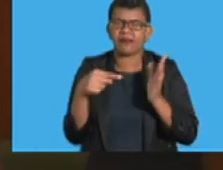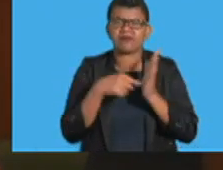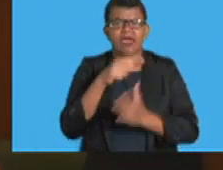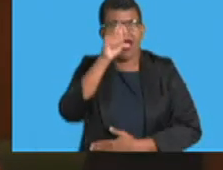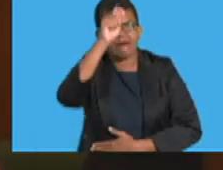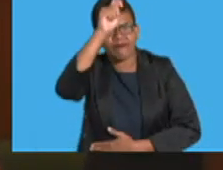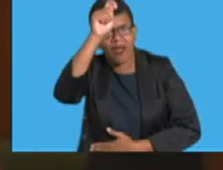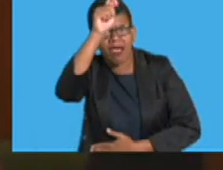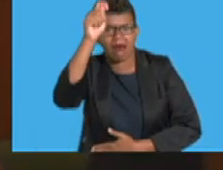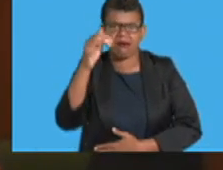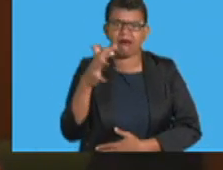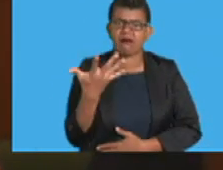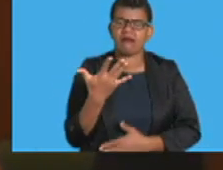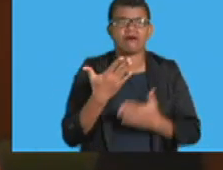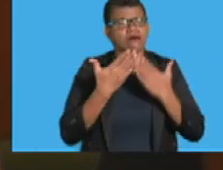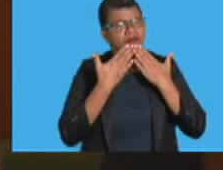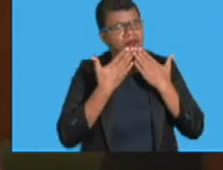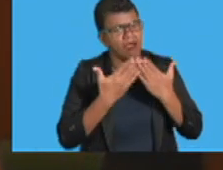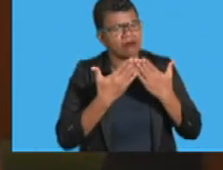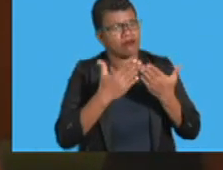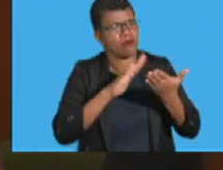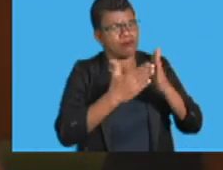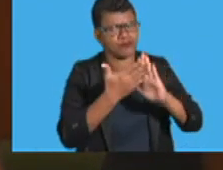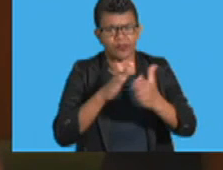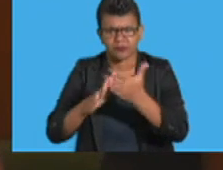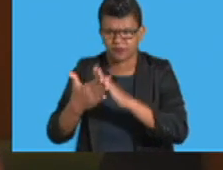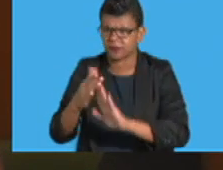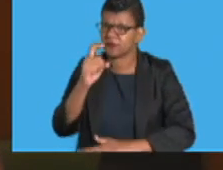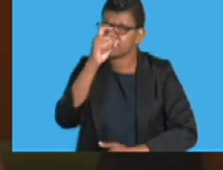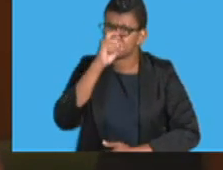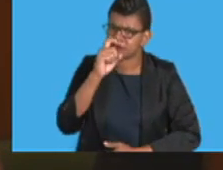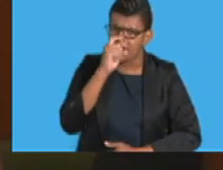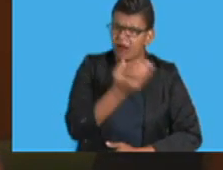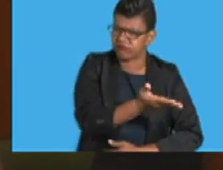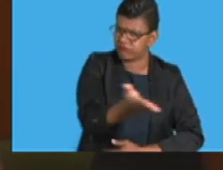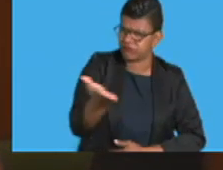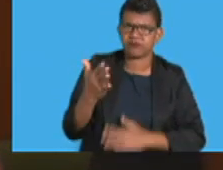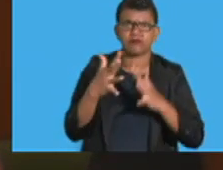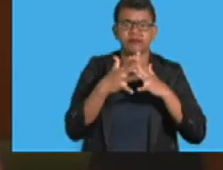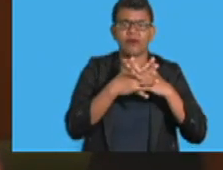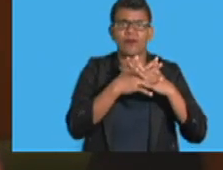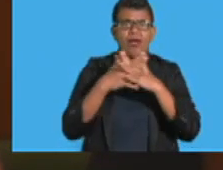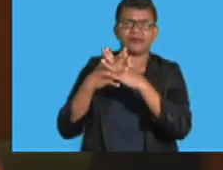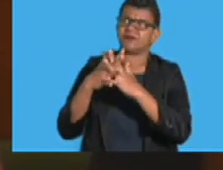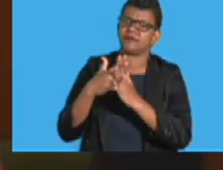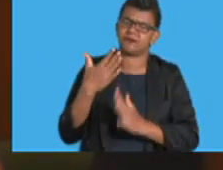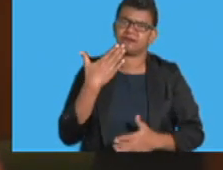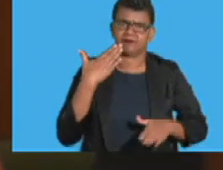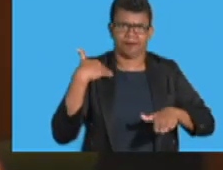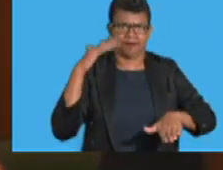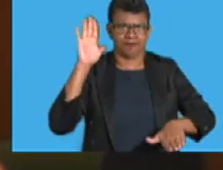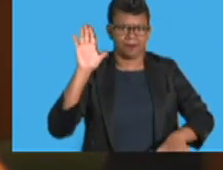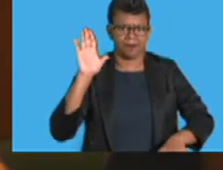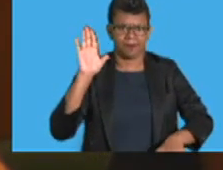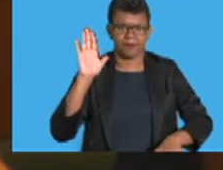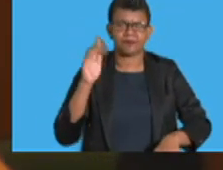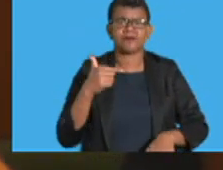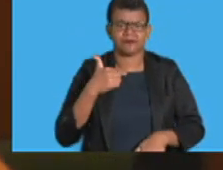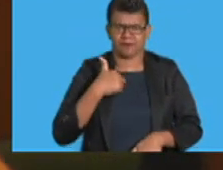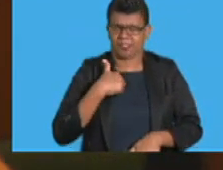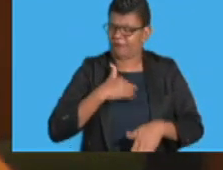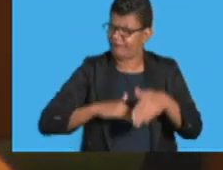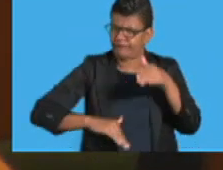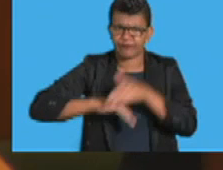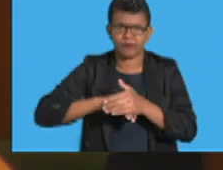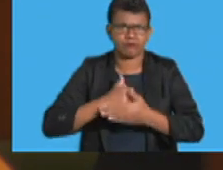family, Nakanakan from Waikumkumbu, and my 2 sisters in America and Watutavui village. I pledge to them my fullest dedication and support. At